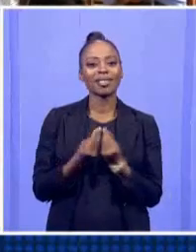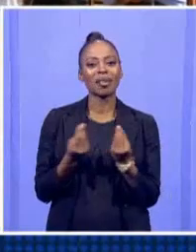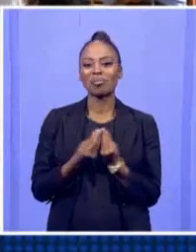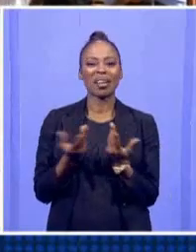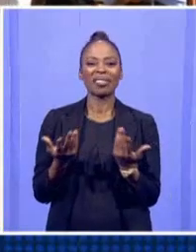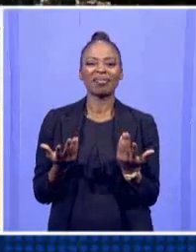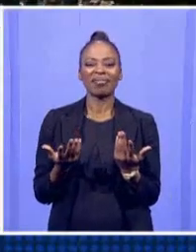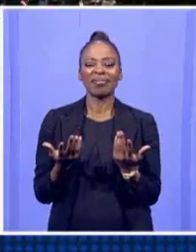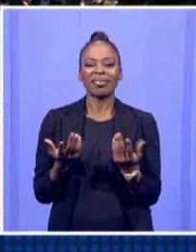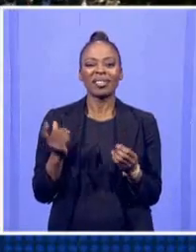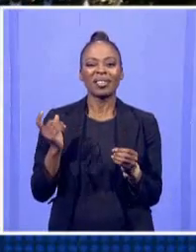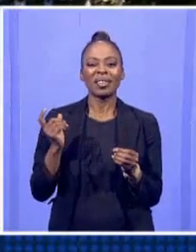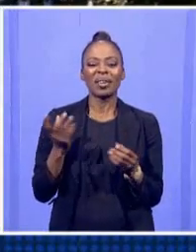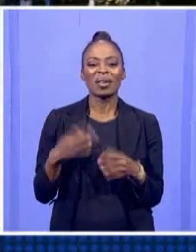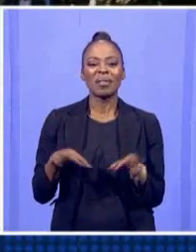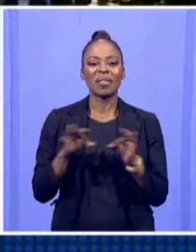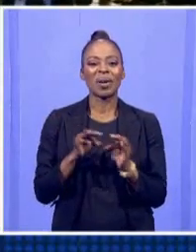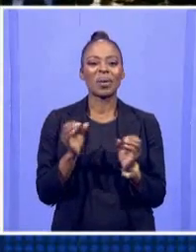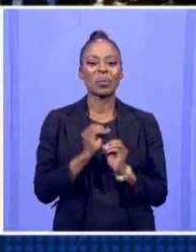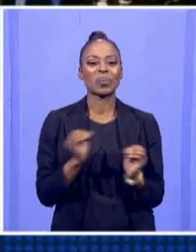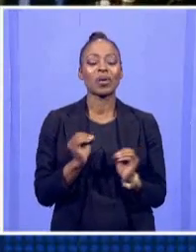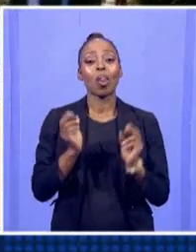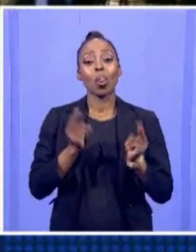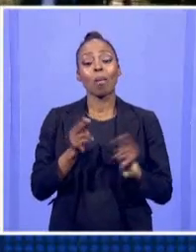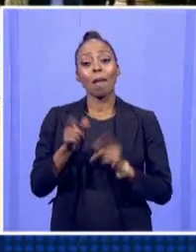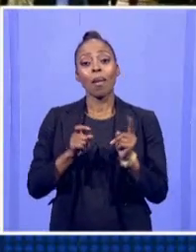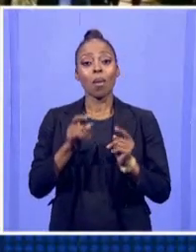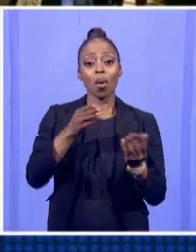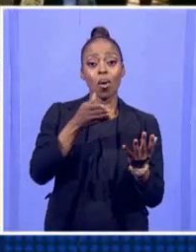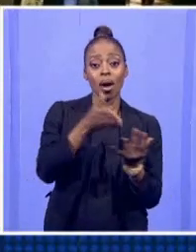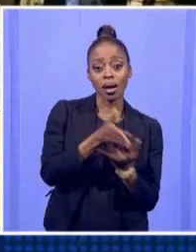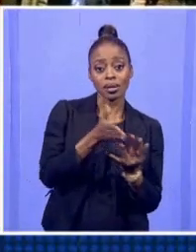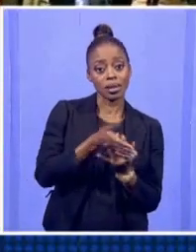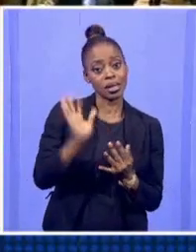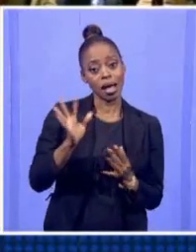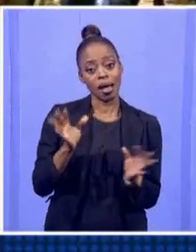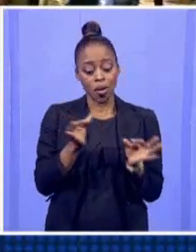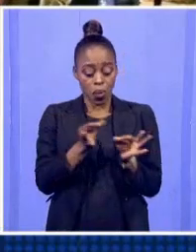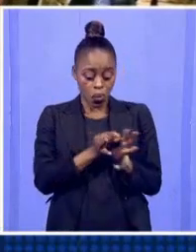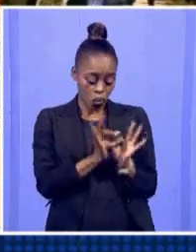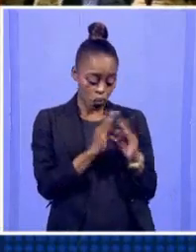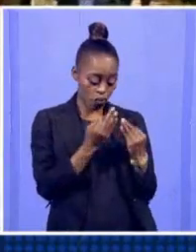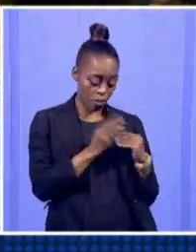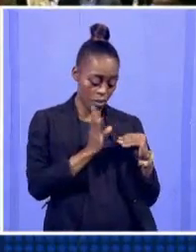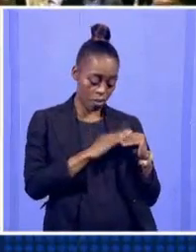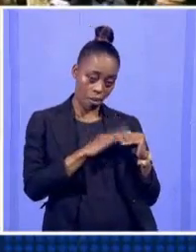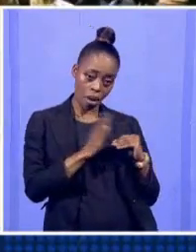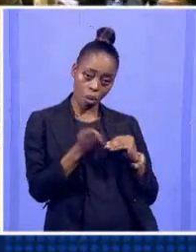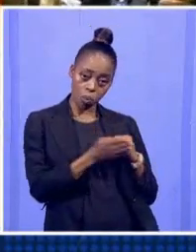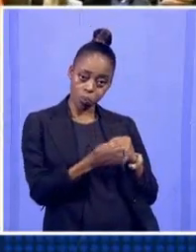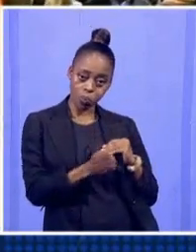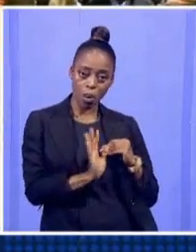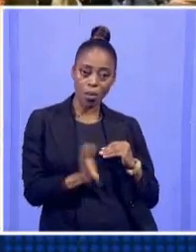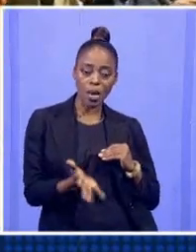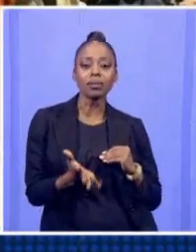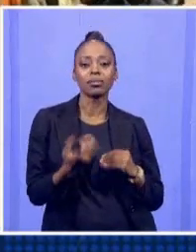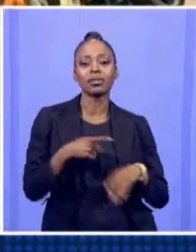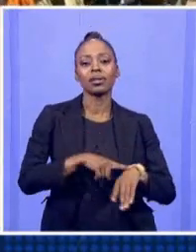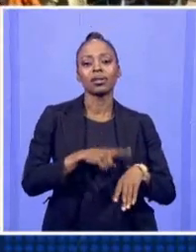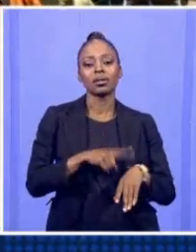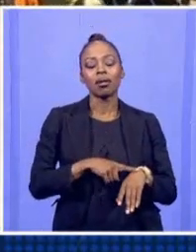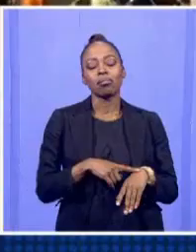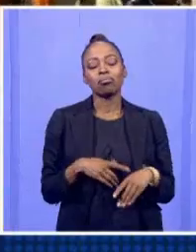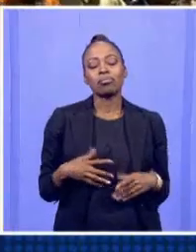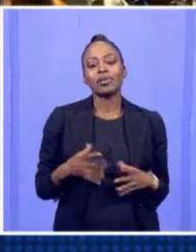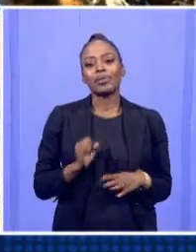cannot be attended by ordinary people, and selected few family members were in the present during that installation